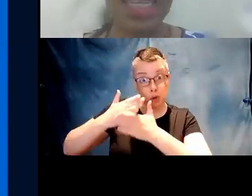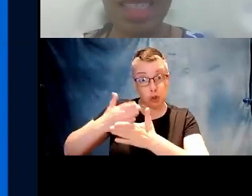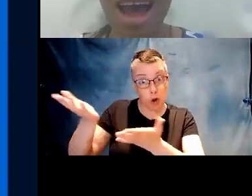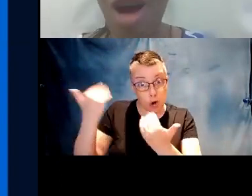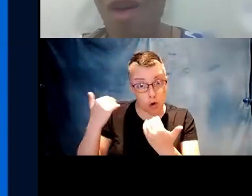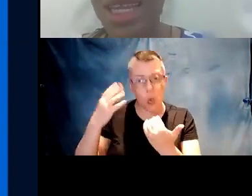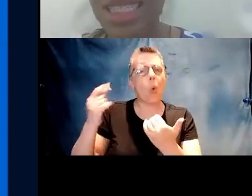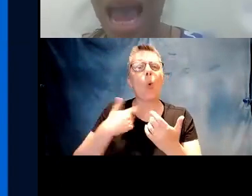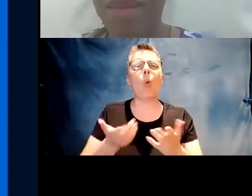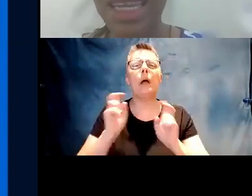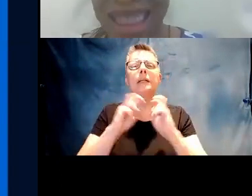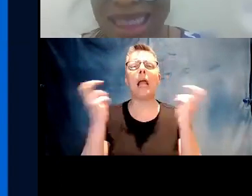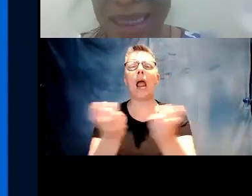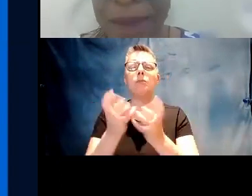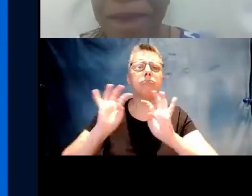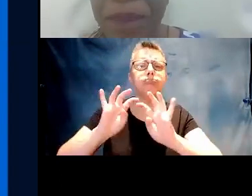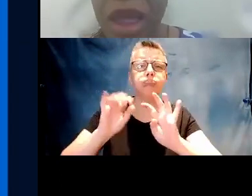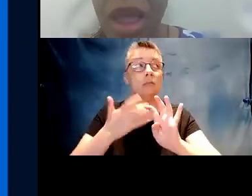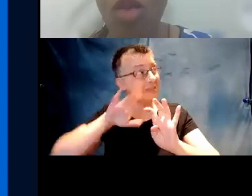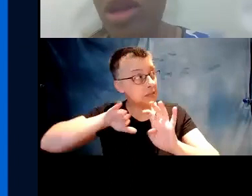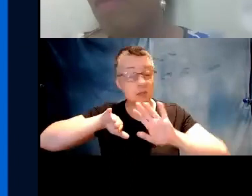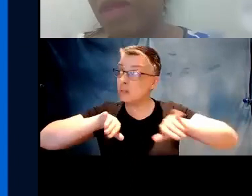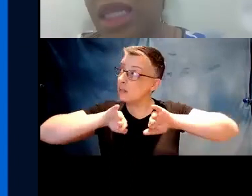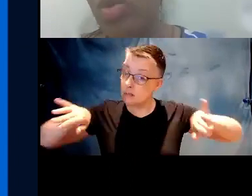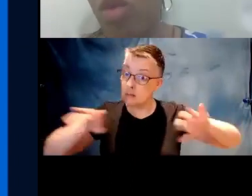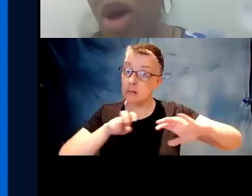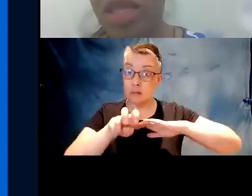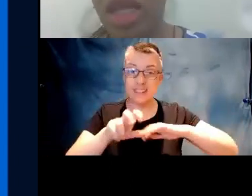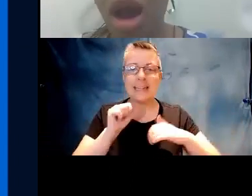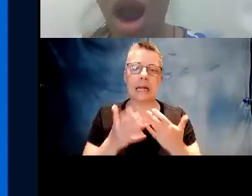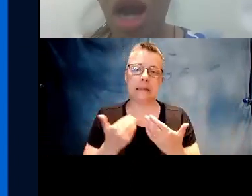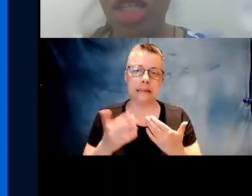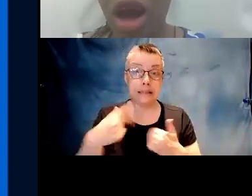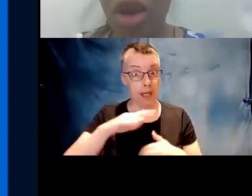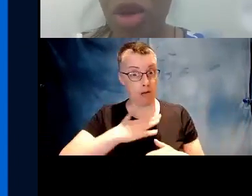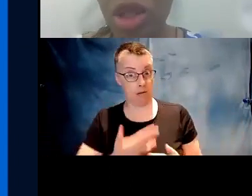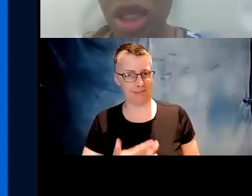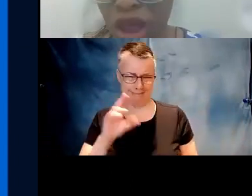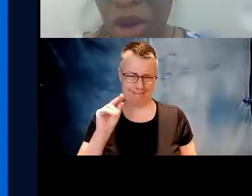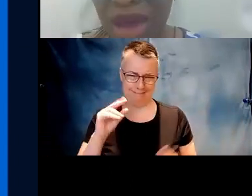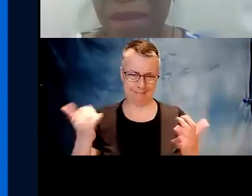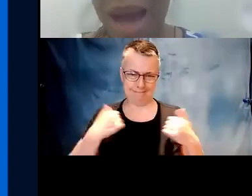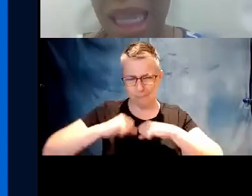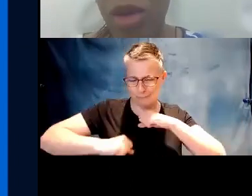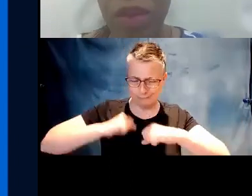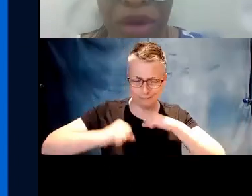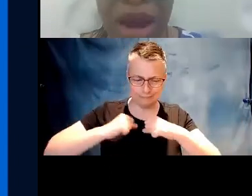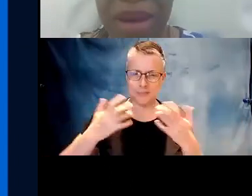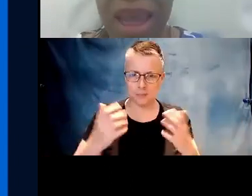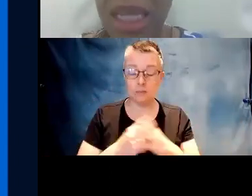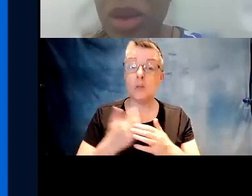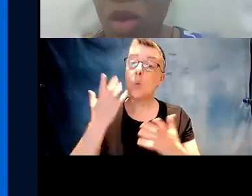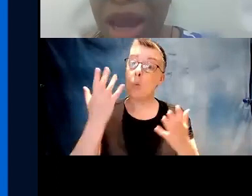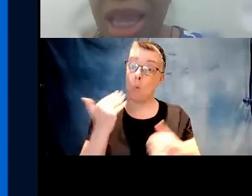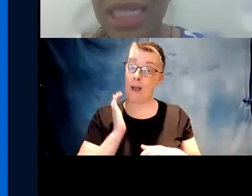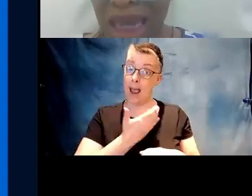it does not always happen easily. One of the things we want our youth to know that bilingual